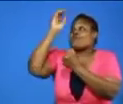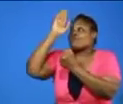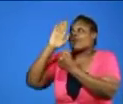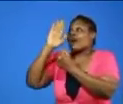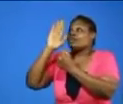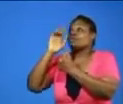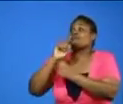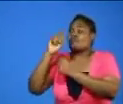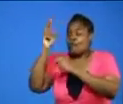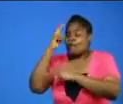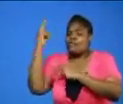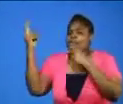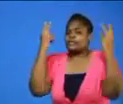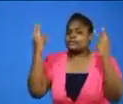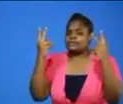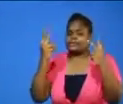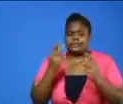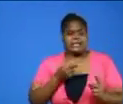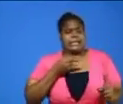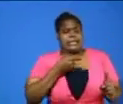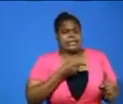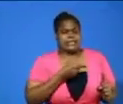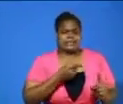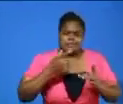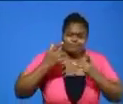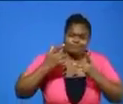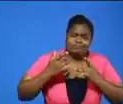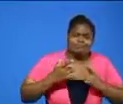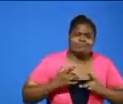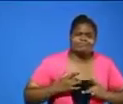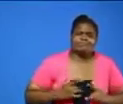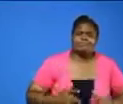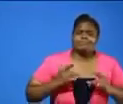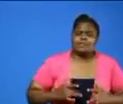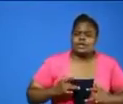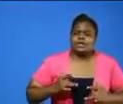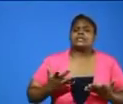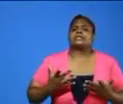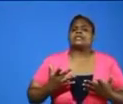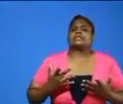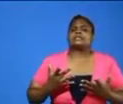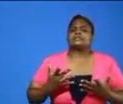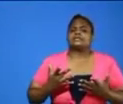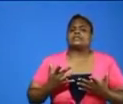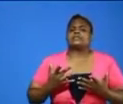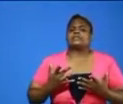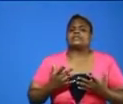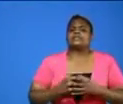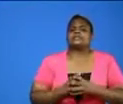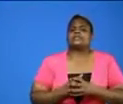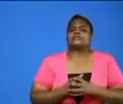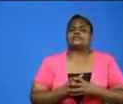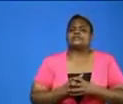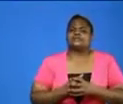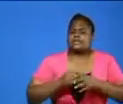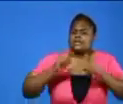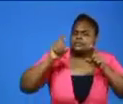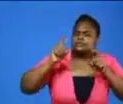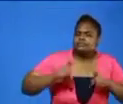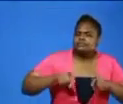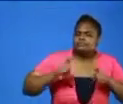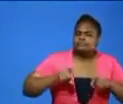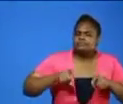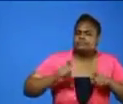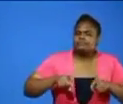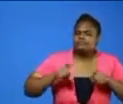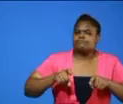Elijah desperately needed renewed assurance for his role in God's